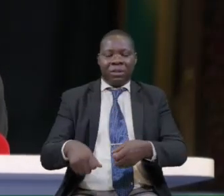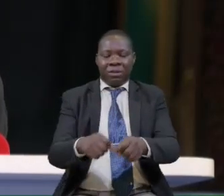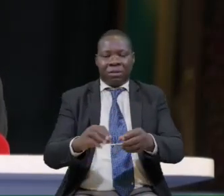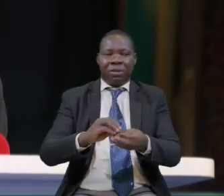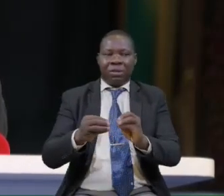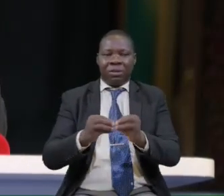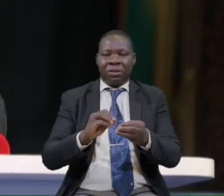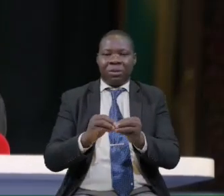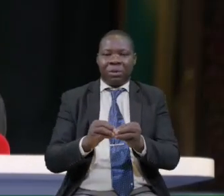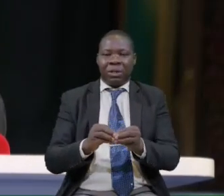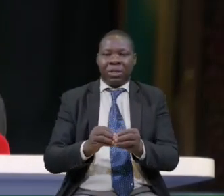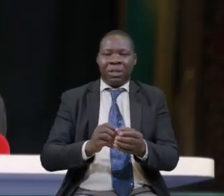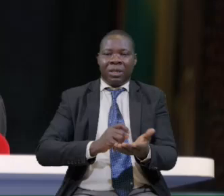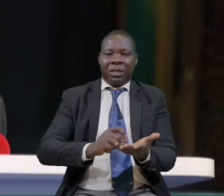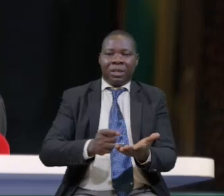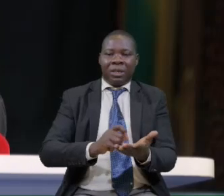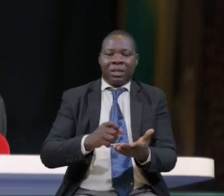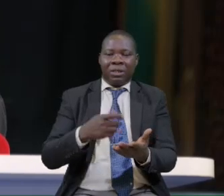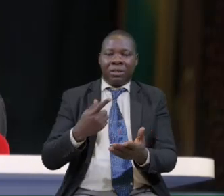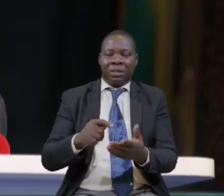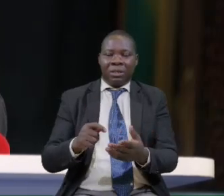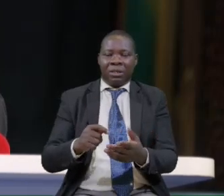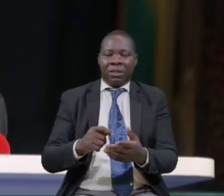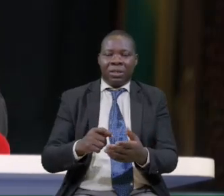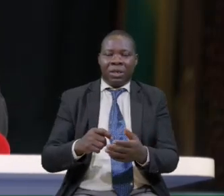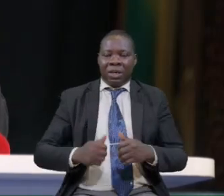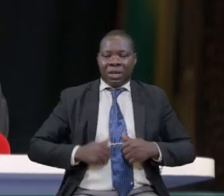write the description of the place you reside.